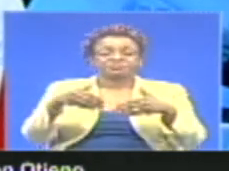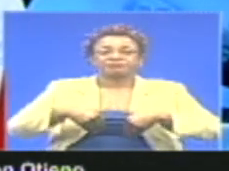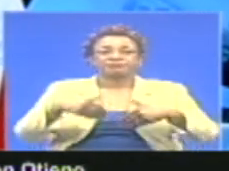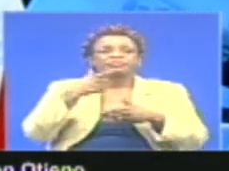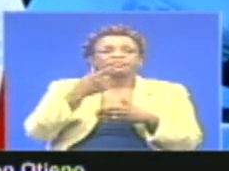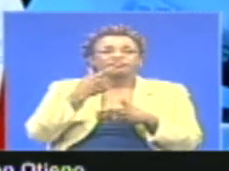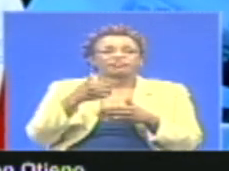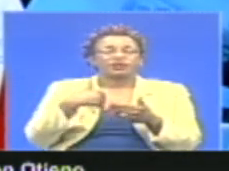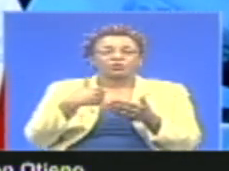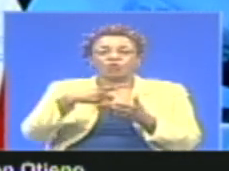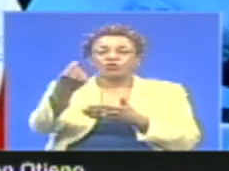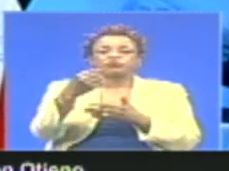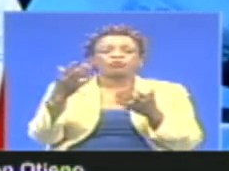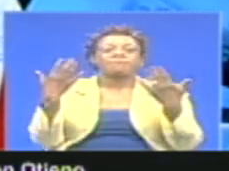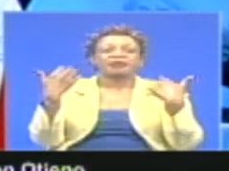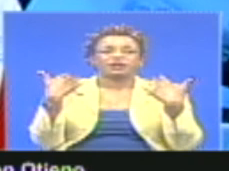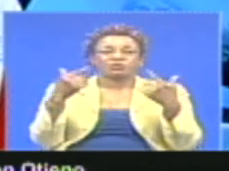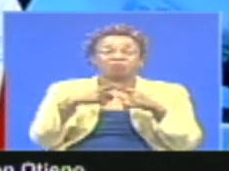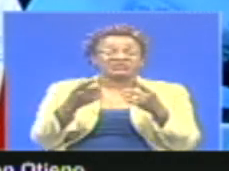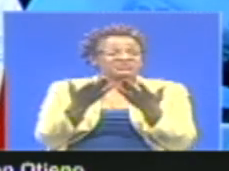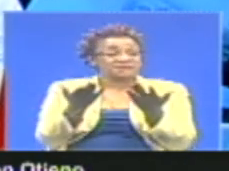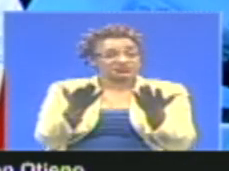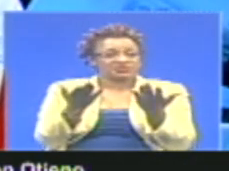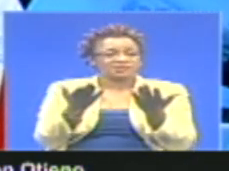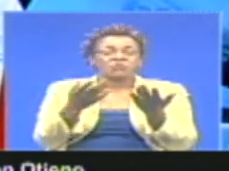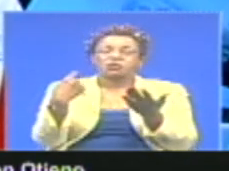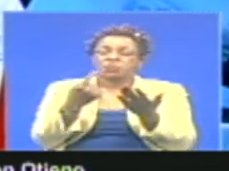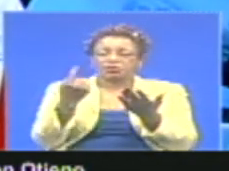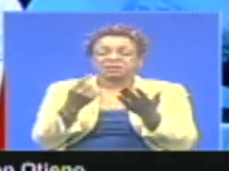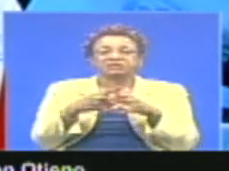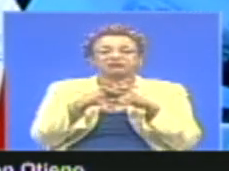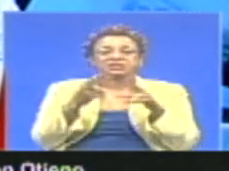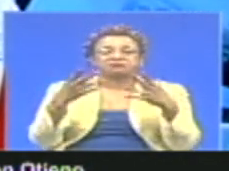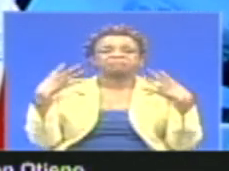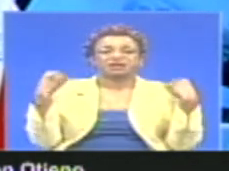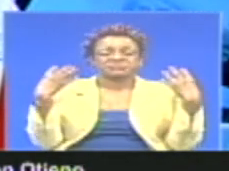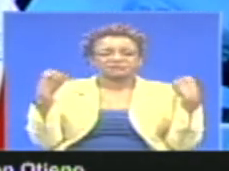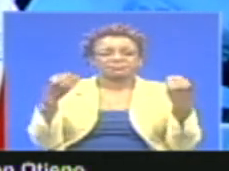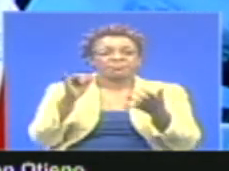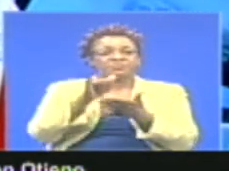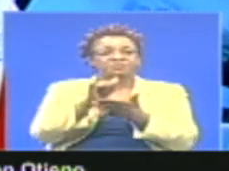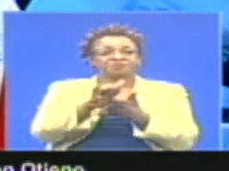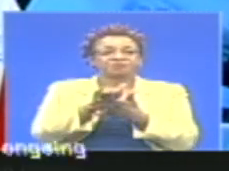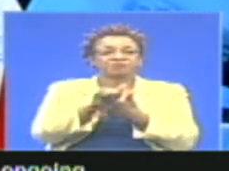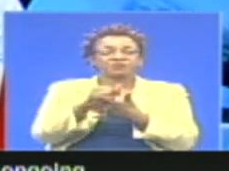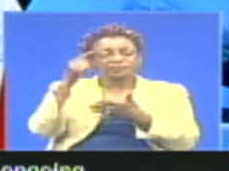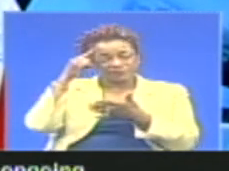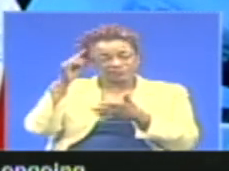en route to Meru and just hear this, warming up. They sped on the road in utter disregard of traffic